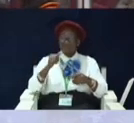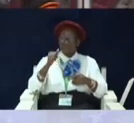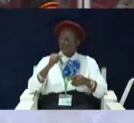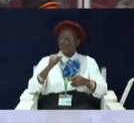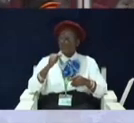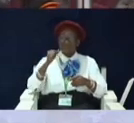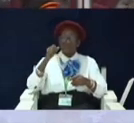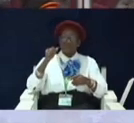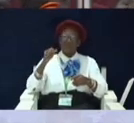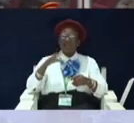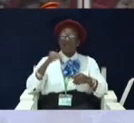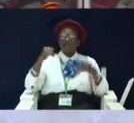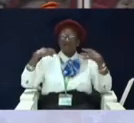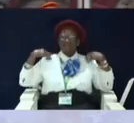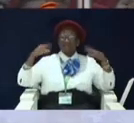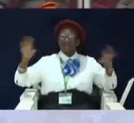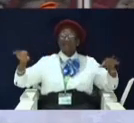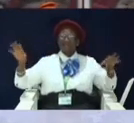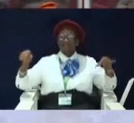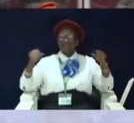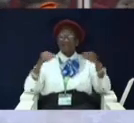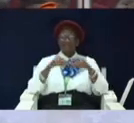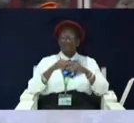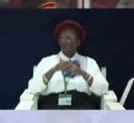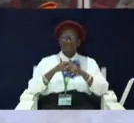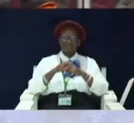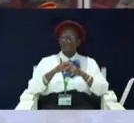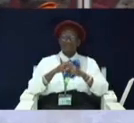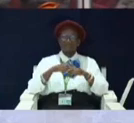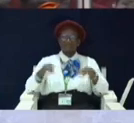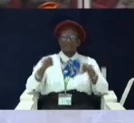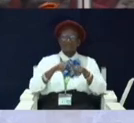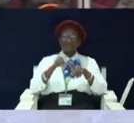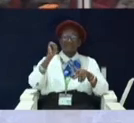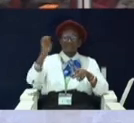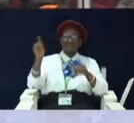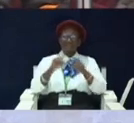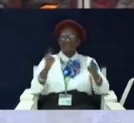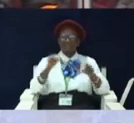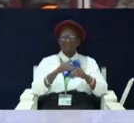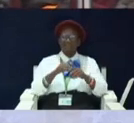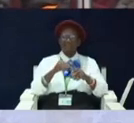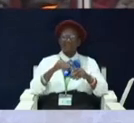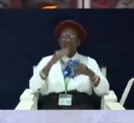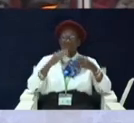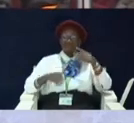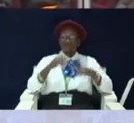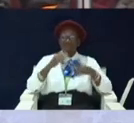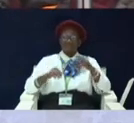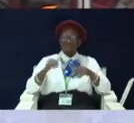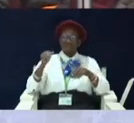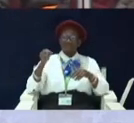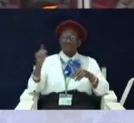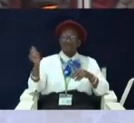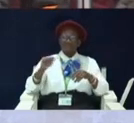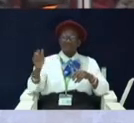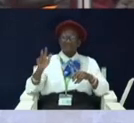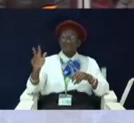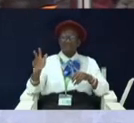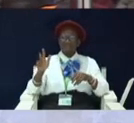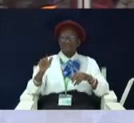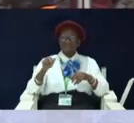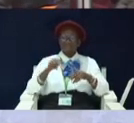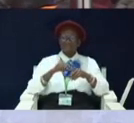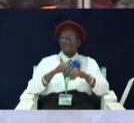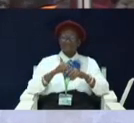Tabi ko soro nipasẹ angeli, like he did in Judges 13. O se se ni iwe